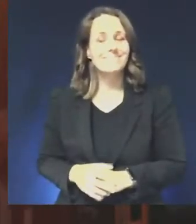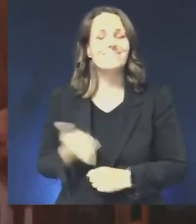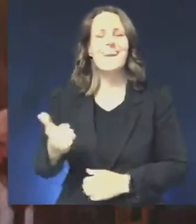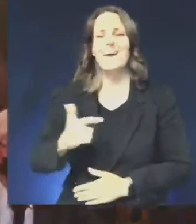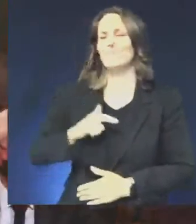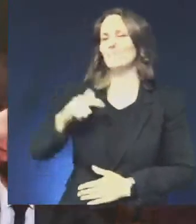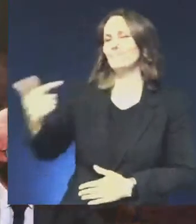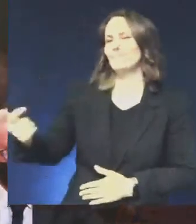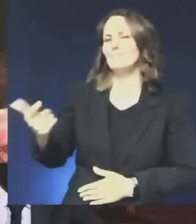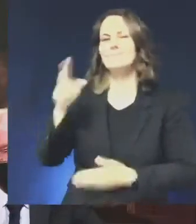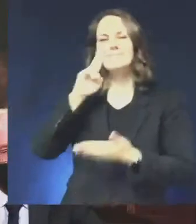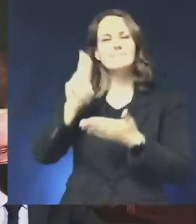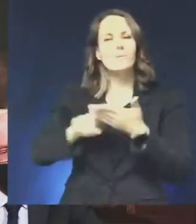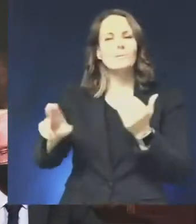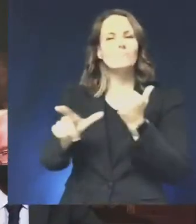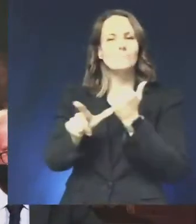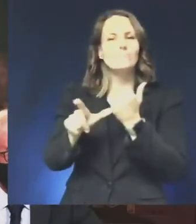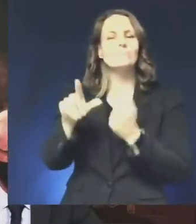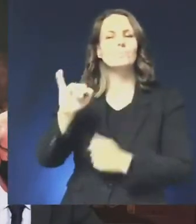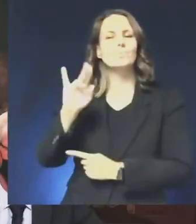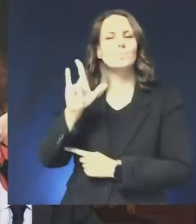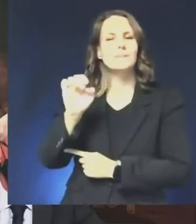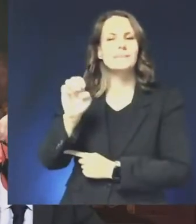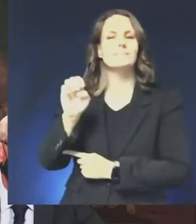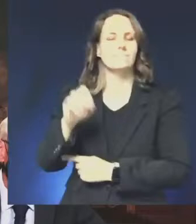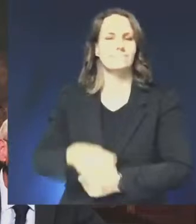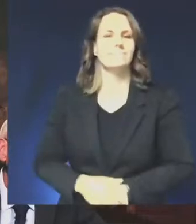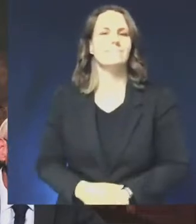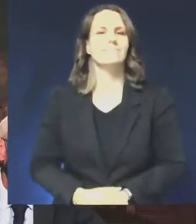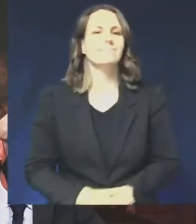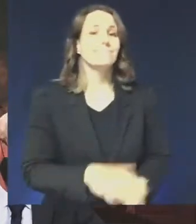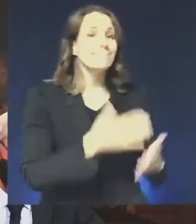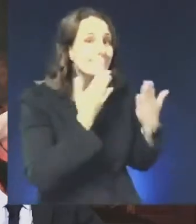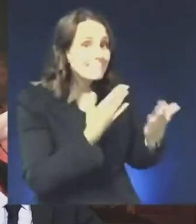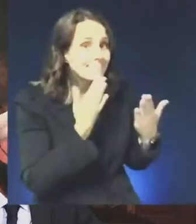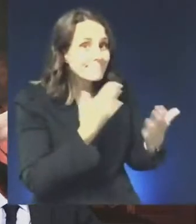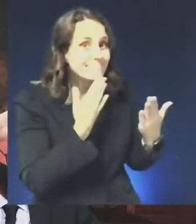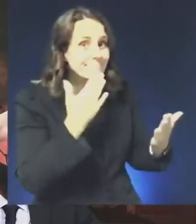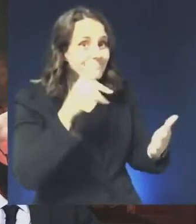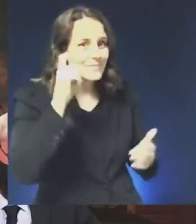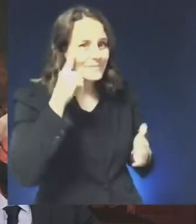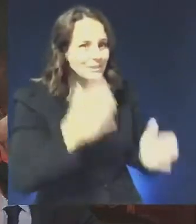Julie. Thank you, Governor Evers. In our state,